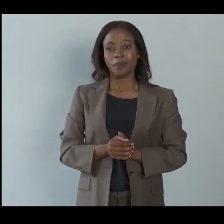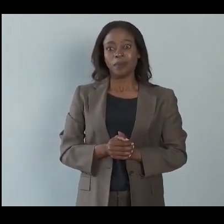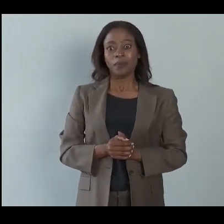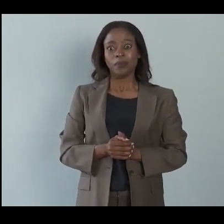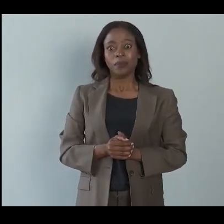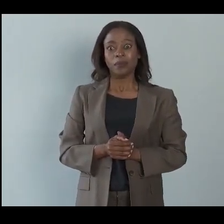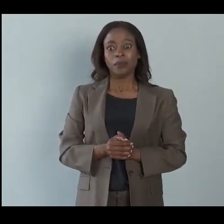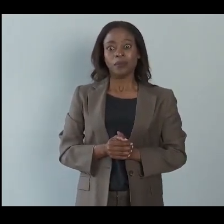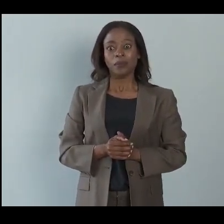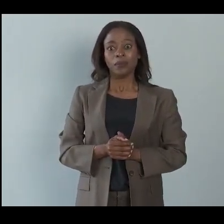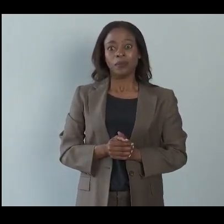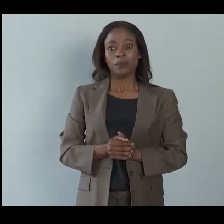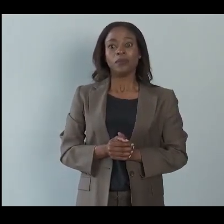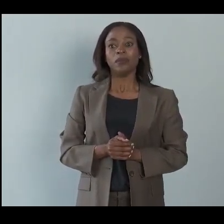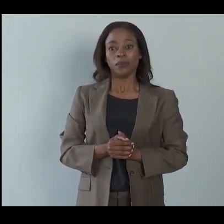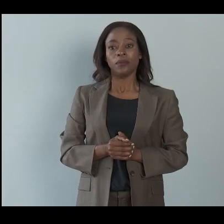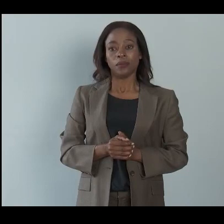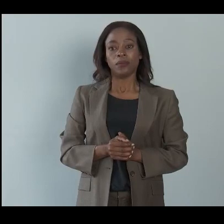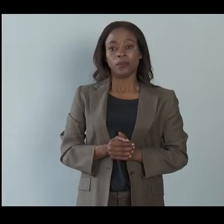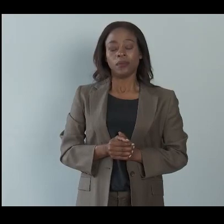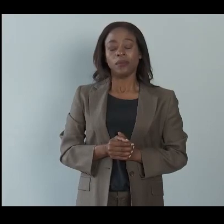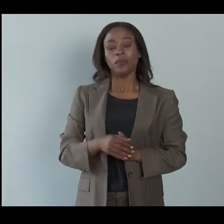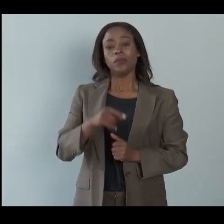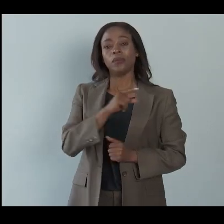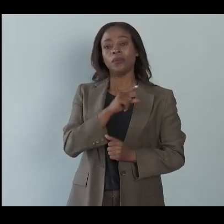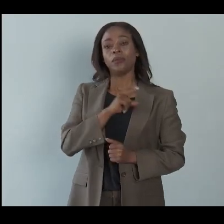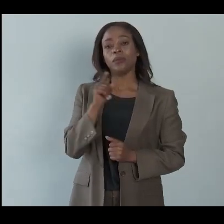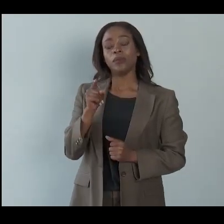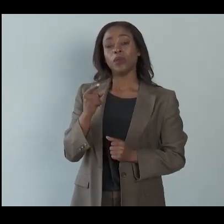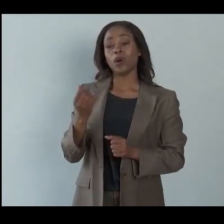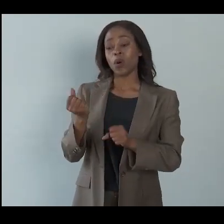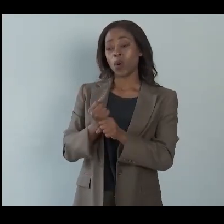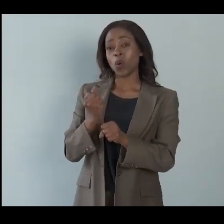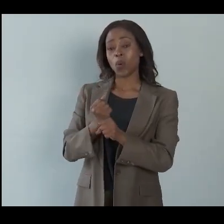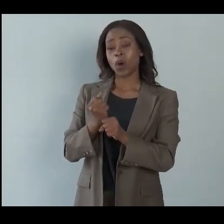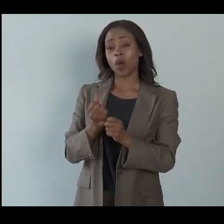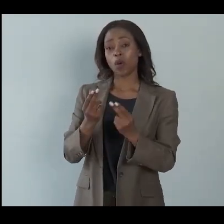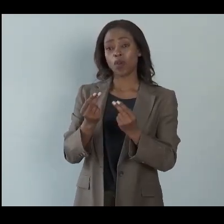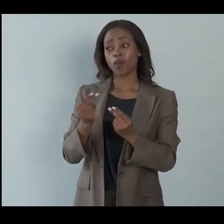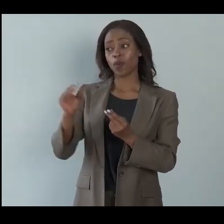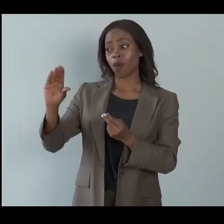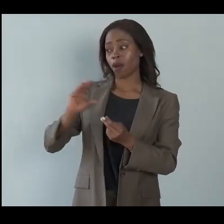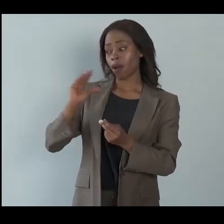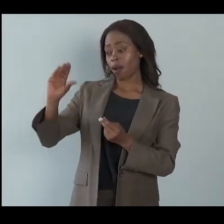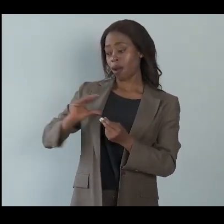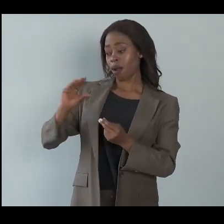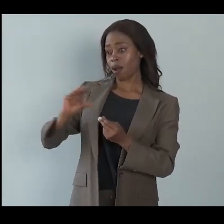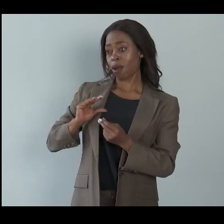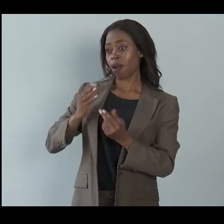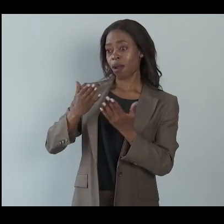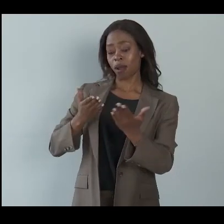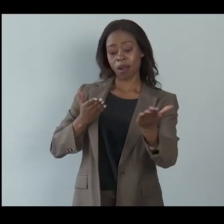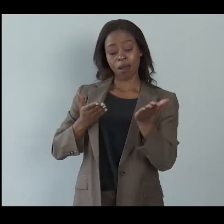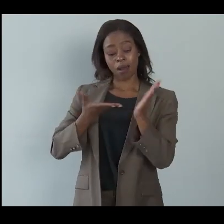Thank you, Werner. Before we work through the detail of the continuing operations summarized income statement, I would like to highlight that our current